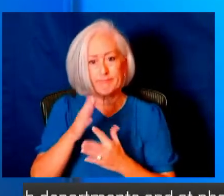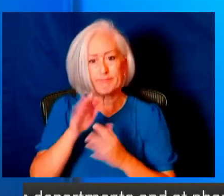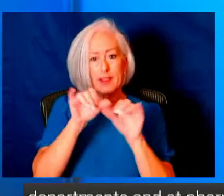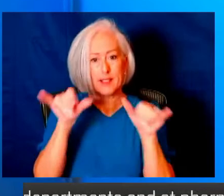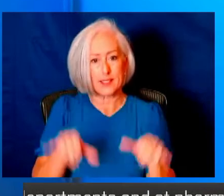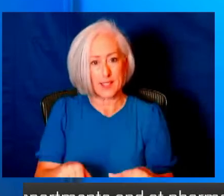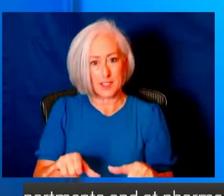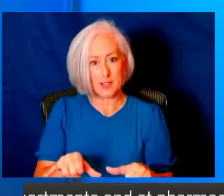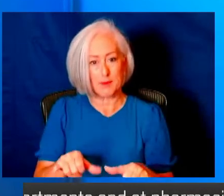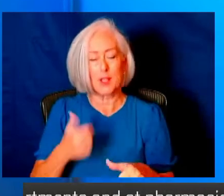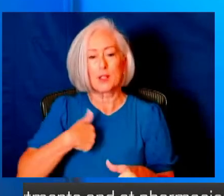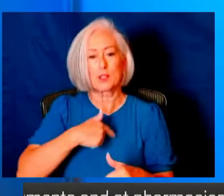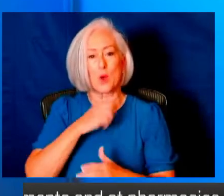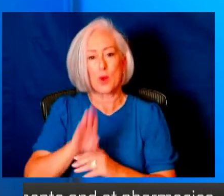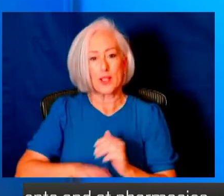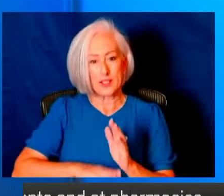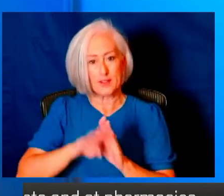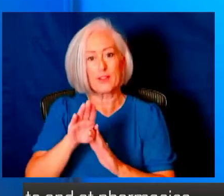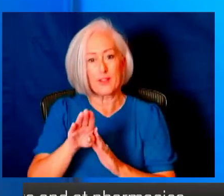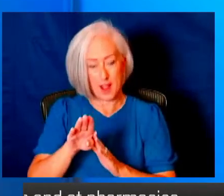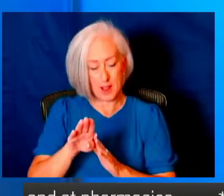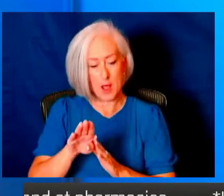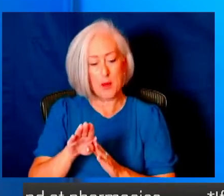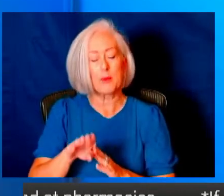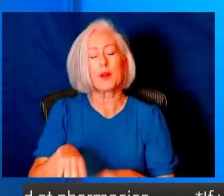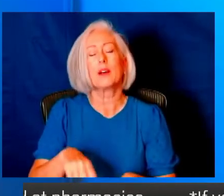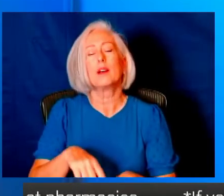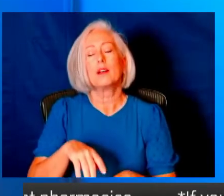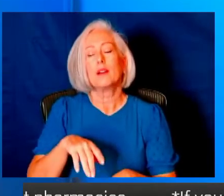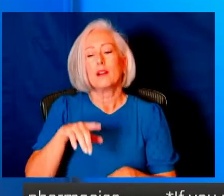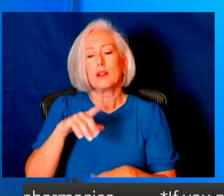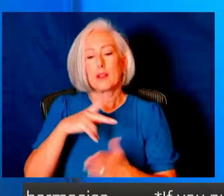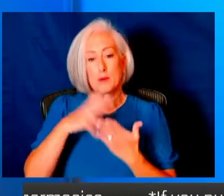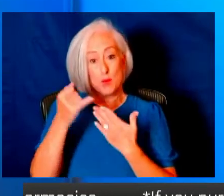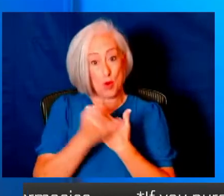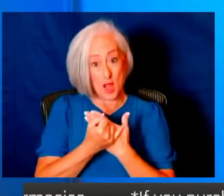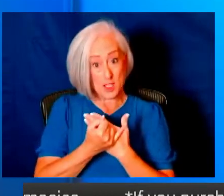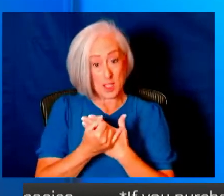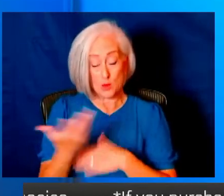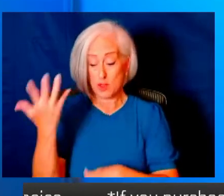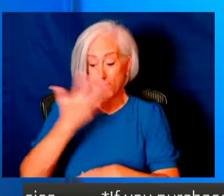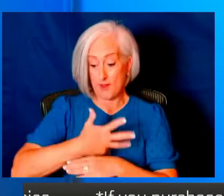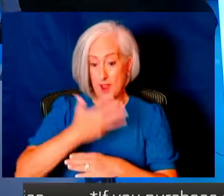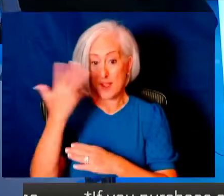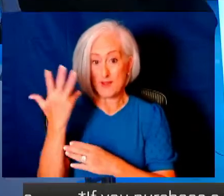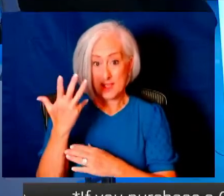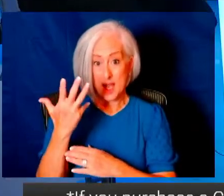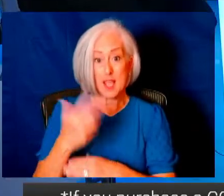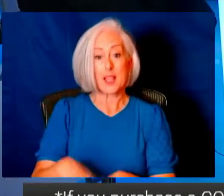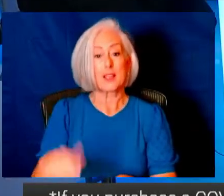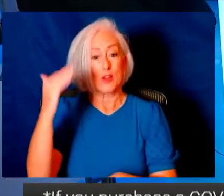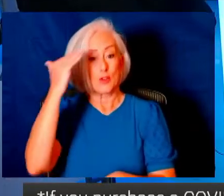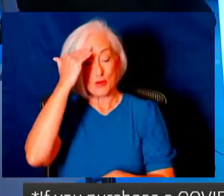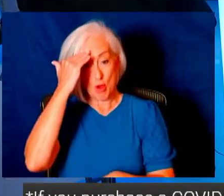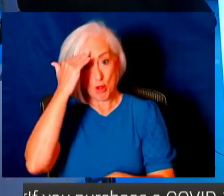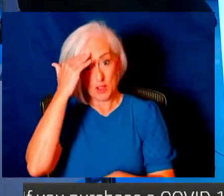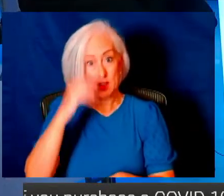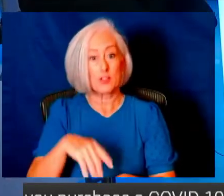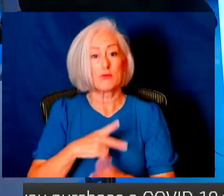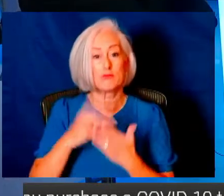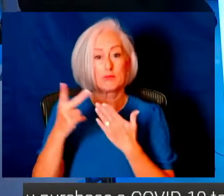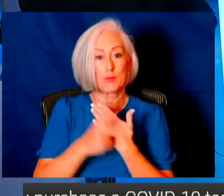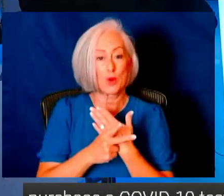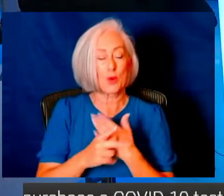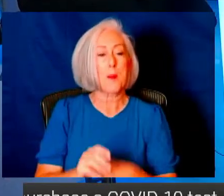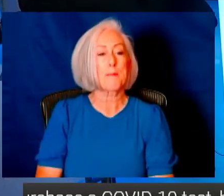Project, which is a 5-day cervical cancer literacy and prevention program. You know, that's a big deal. 4 to 5